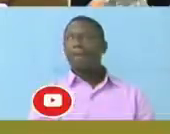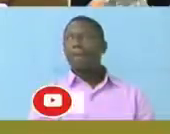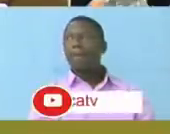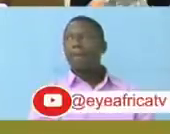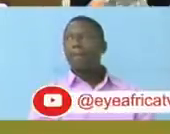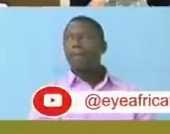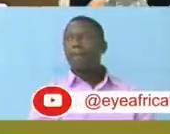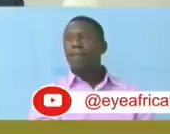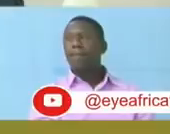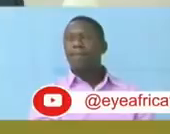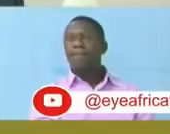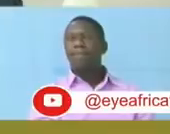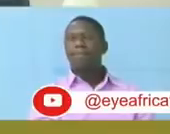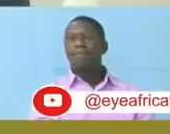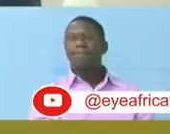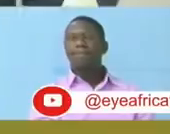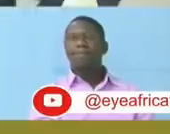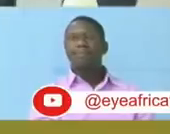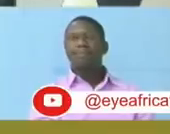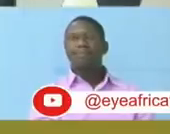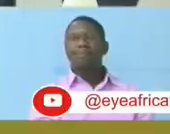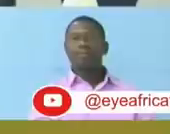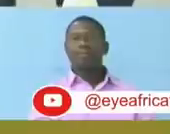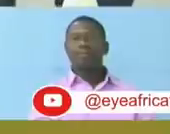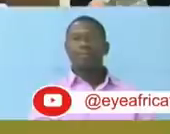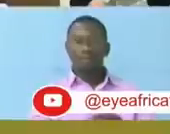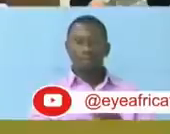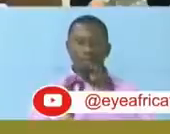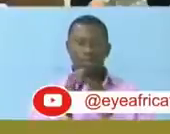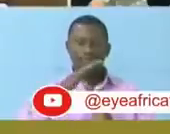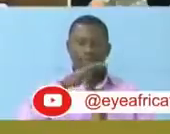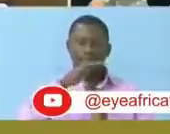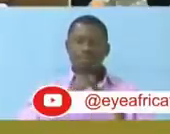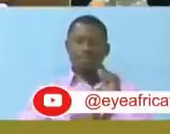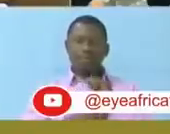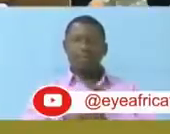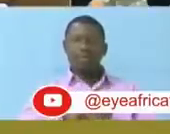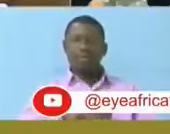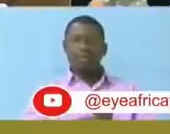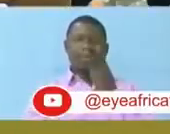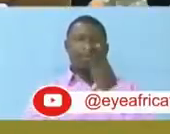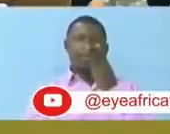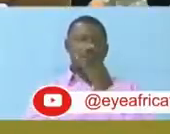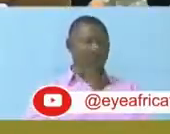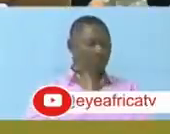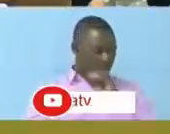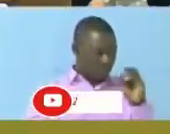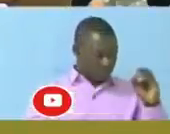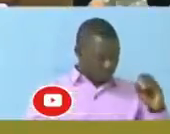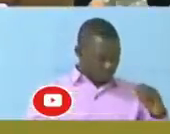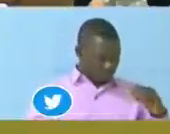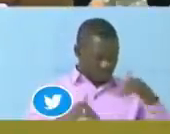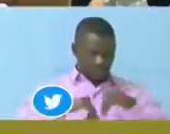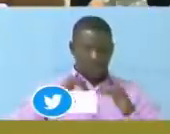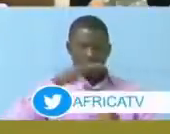Thank you very much, Mr. Chair. Yeah, sure. Okay. We will take a break and then come back at 3 o'clock. Meeting's adjourned. Thank you all very much.